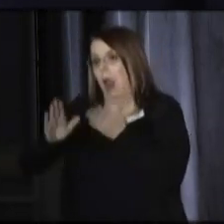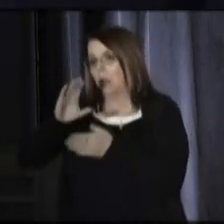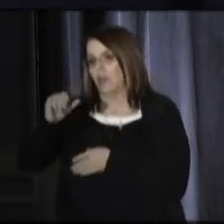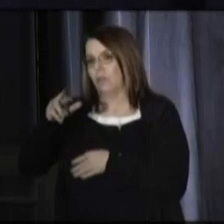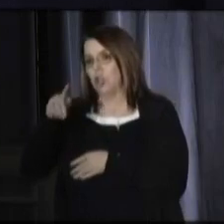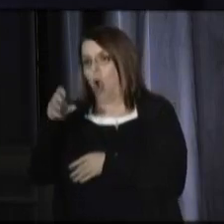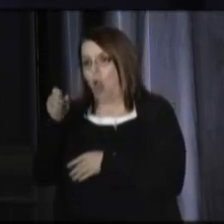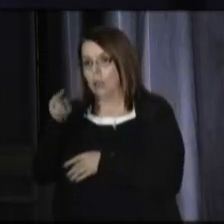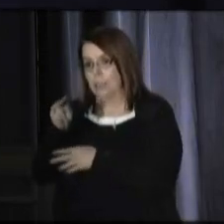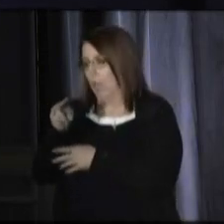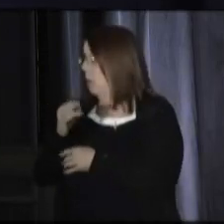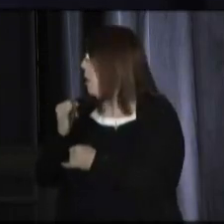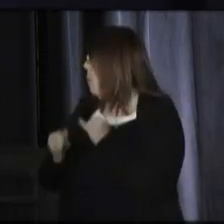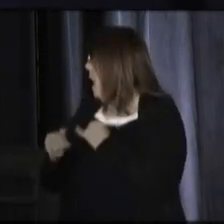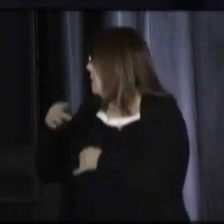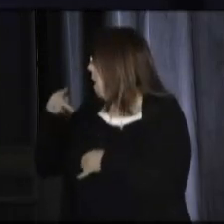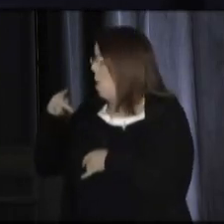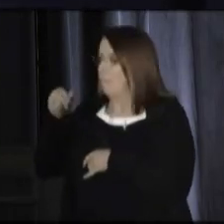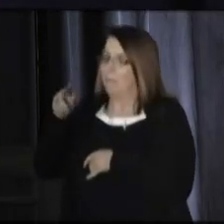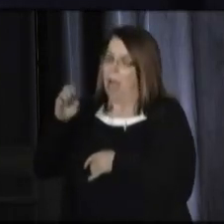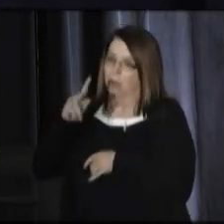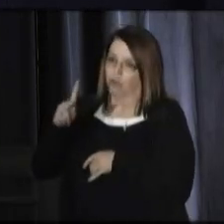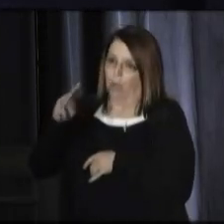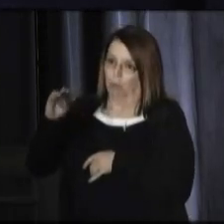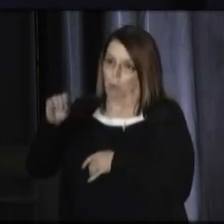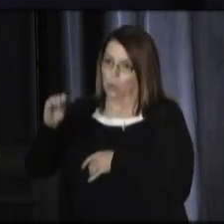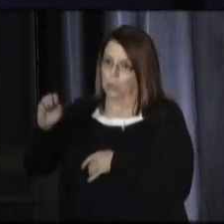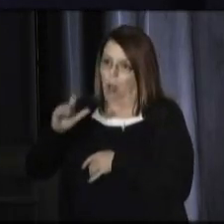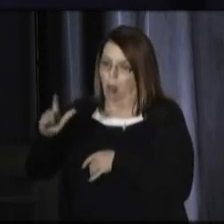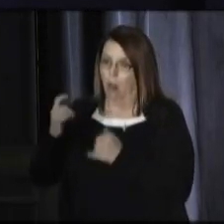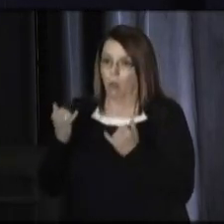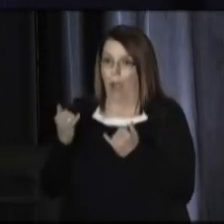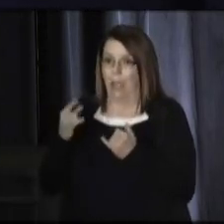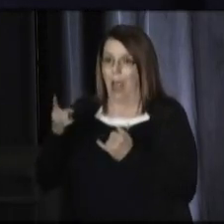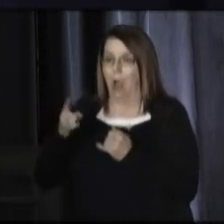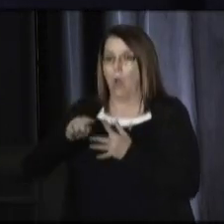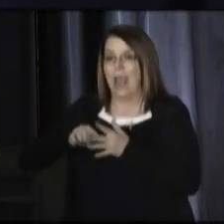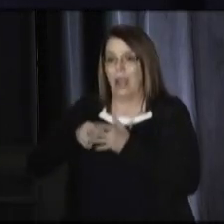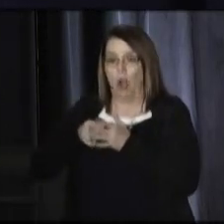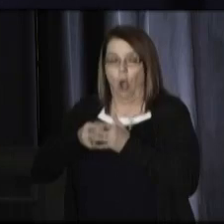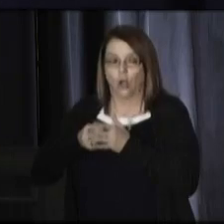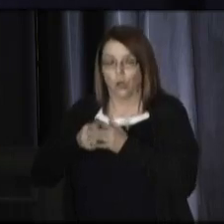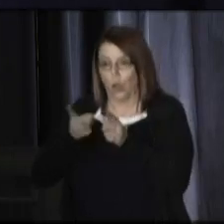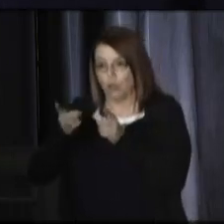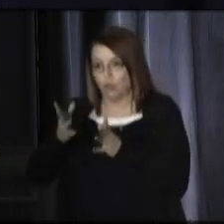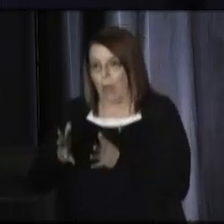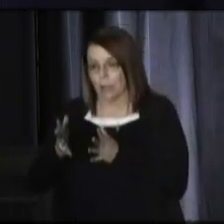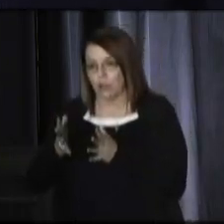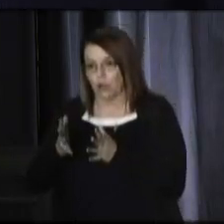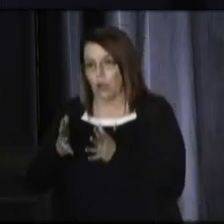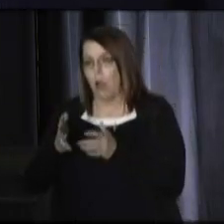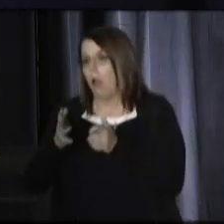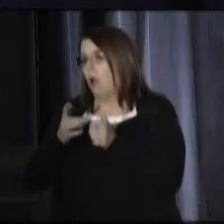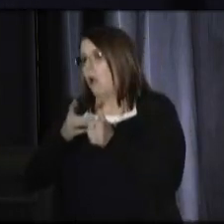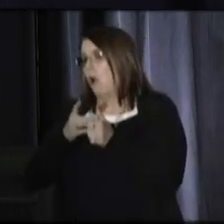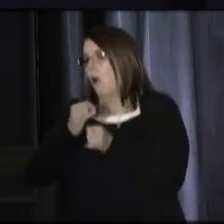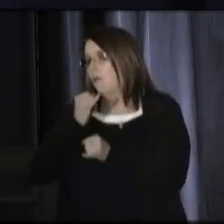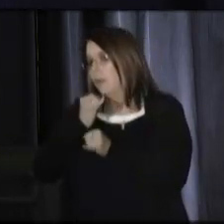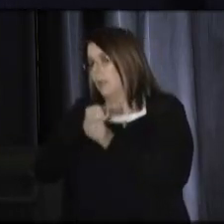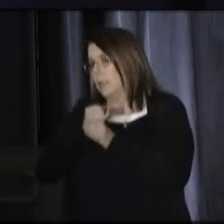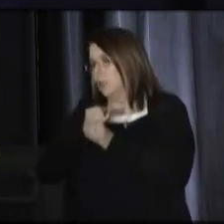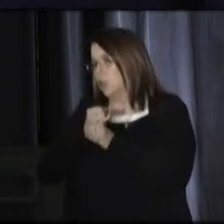the winner of the 2021 Judith A. Markovits Lambda Literary Award, she's facilitated writing workshops for homeless and